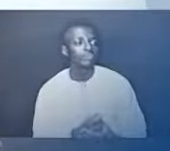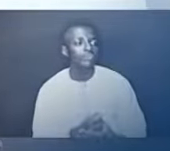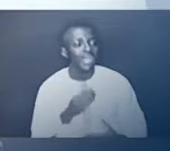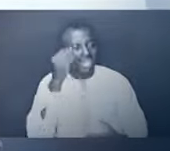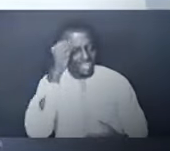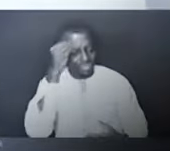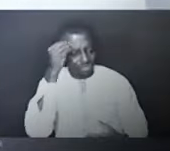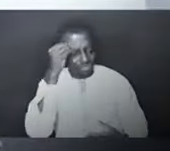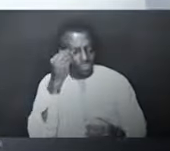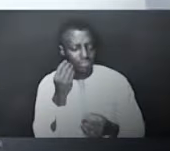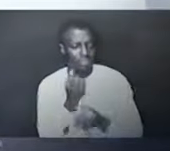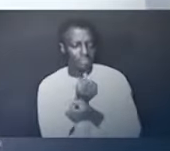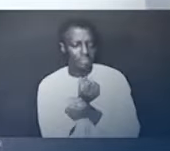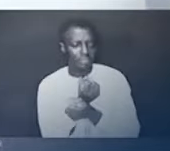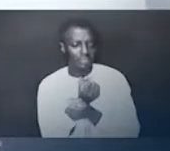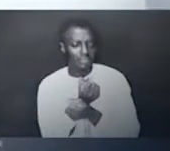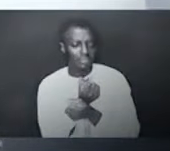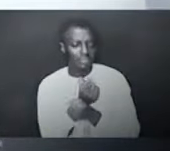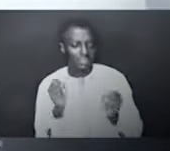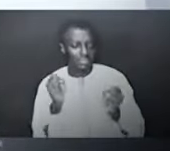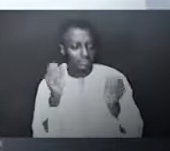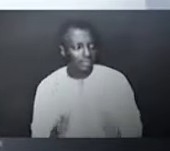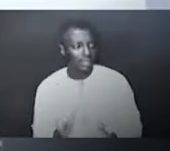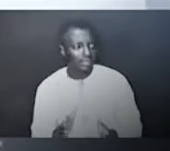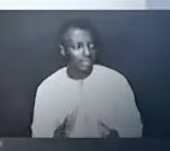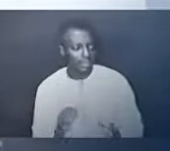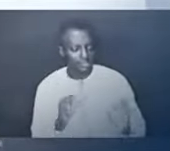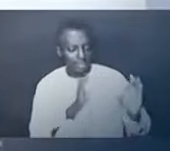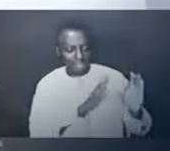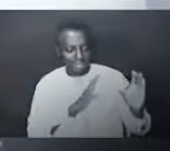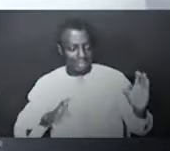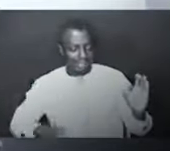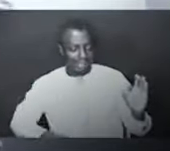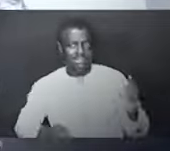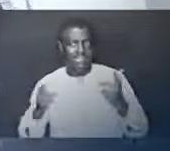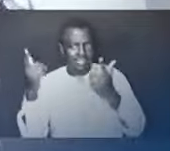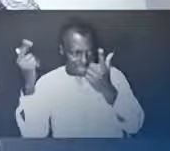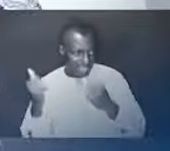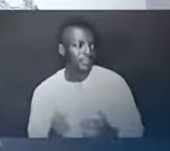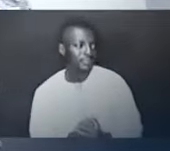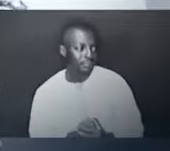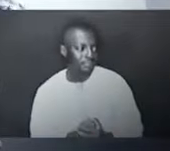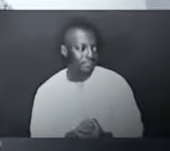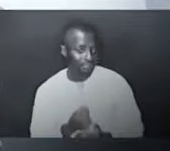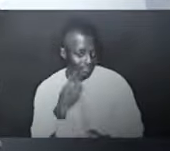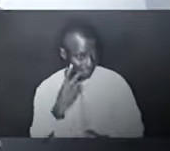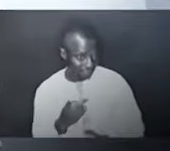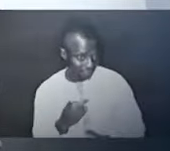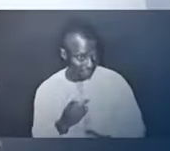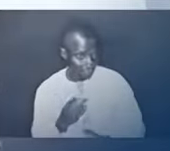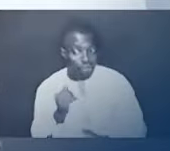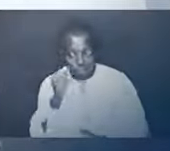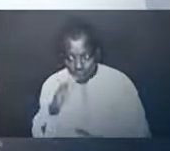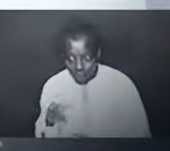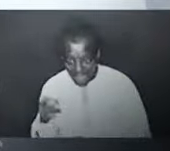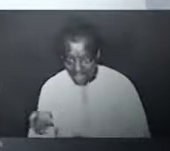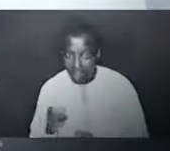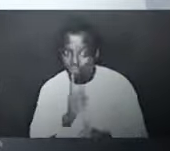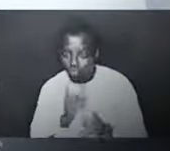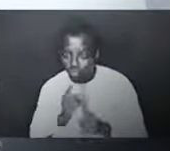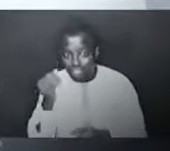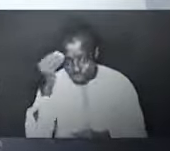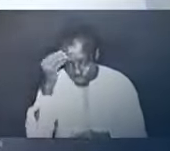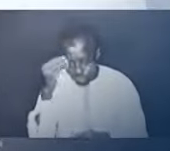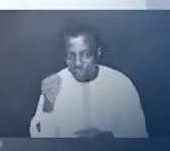Messiah called Christ is coming. Now this woman, despite all her challenges, is well aware that the